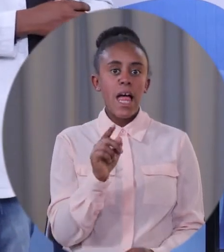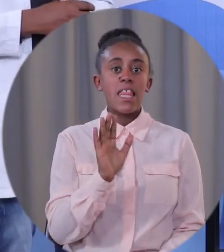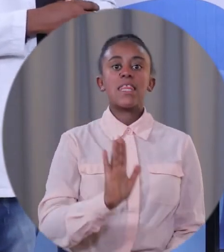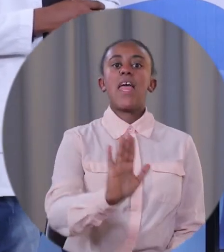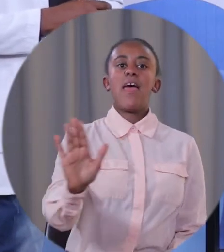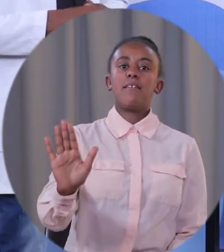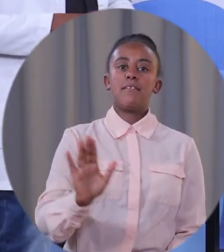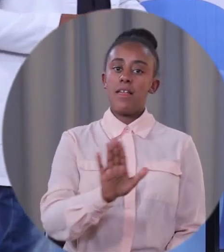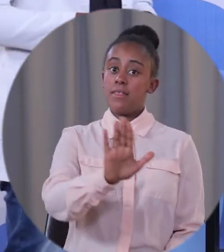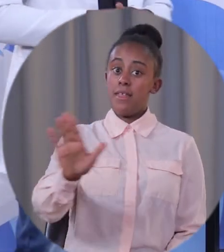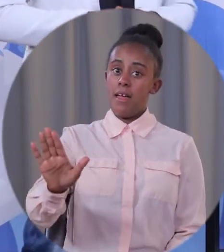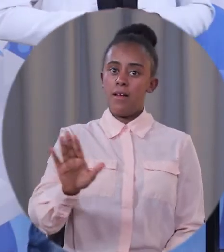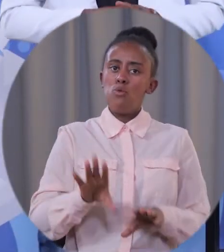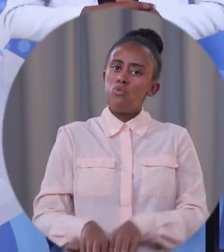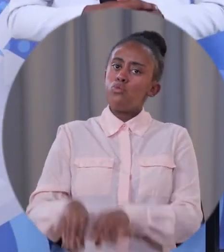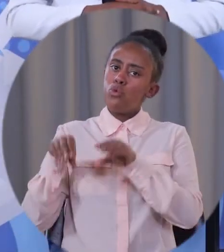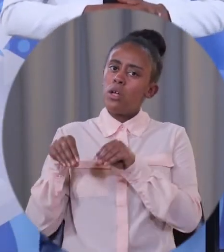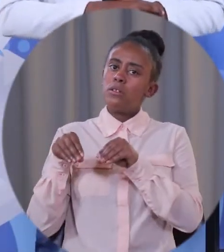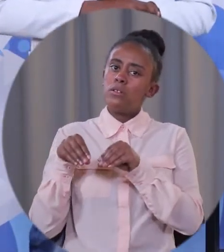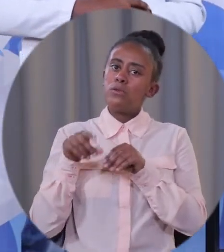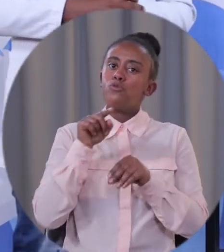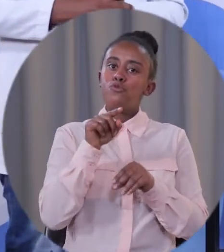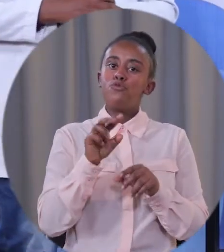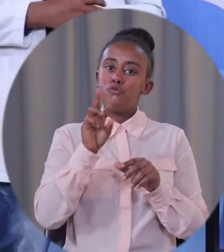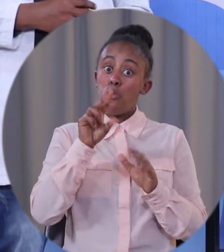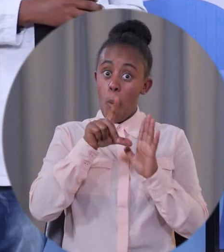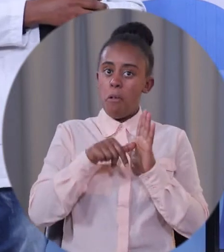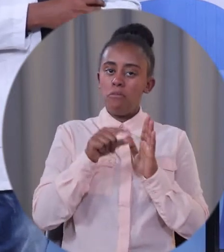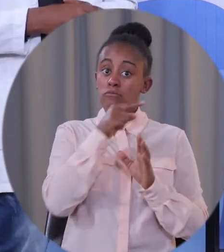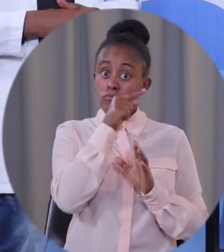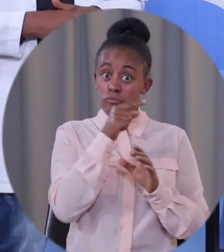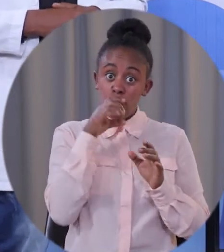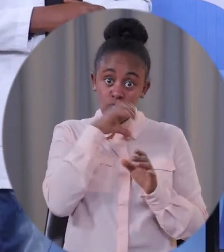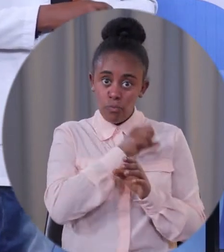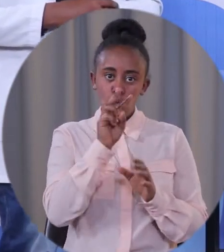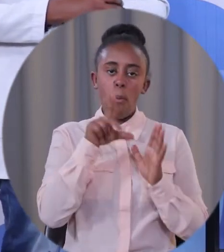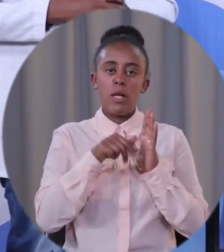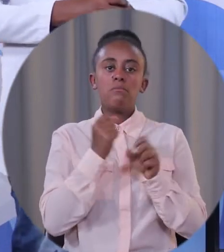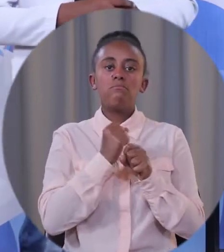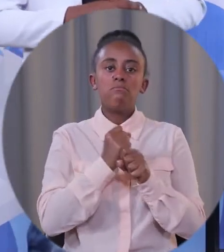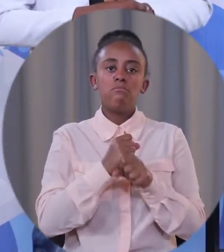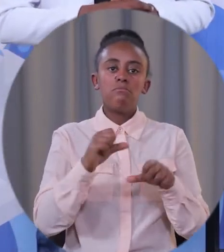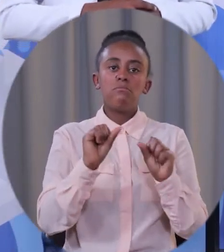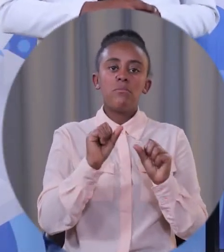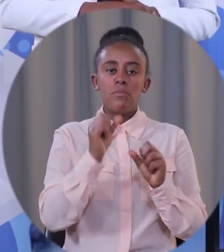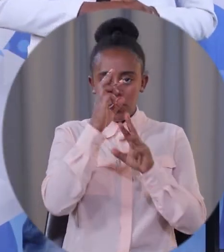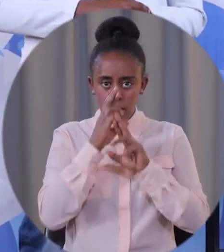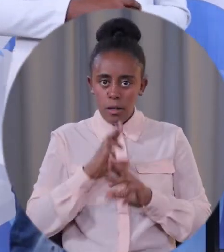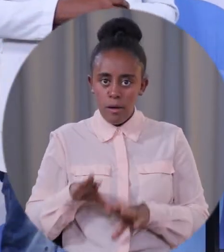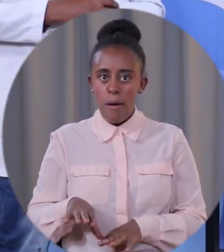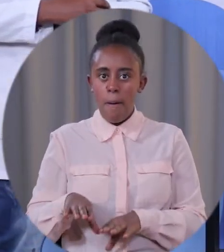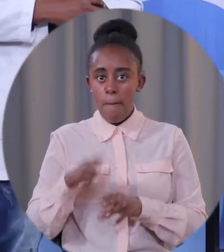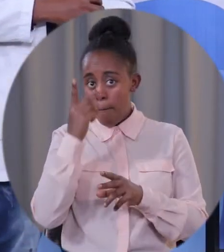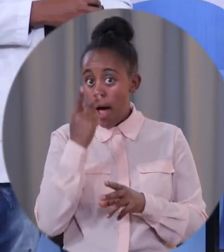their. Students, you have 2 minutes to complete this activity. Dear parents, would you help